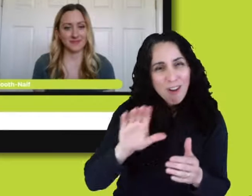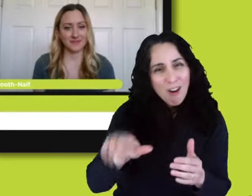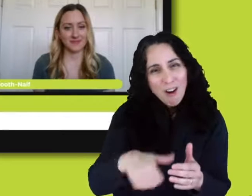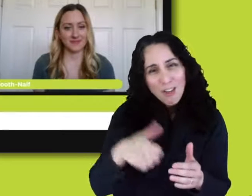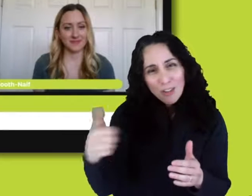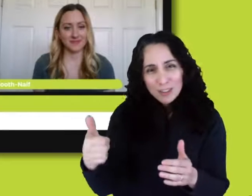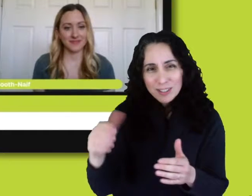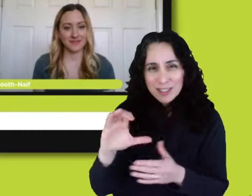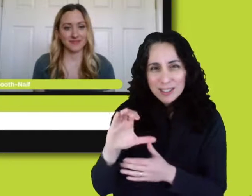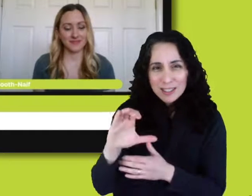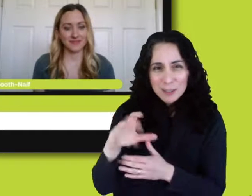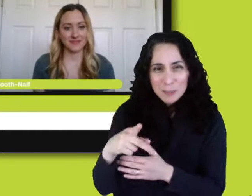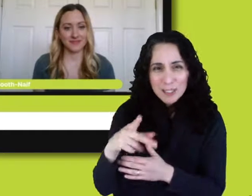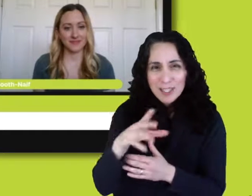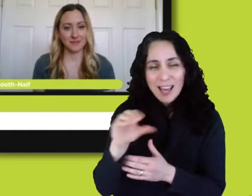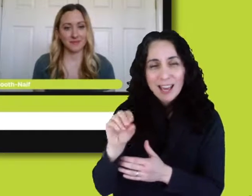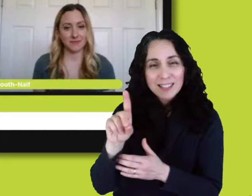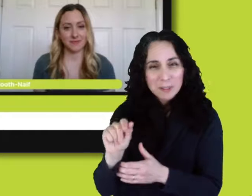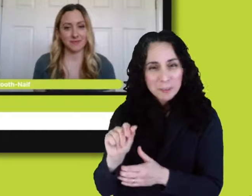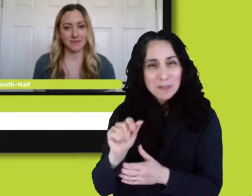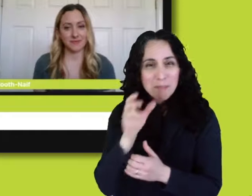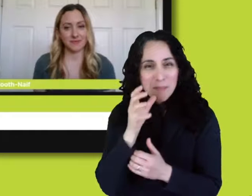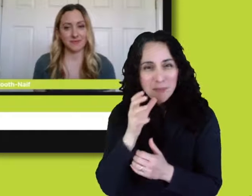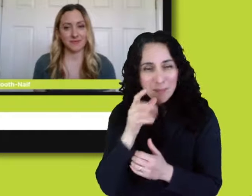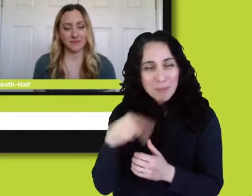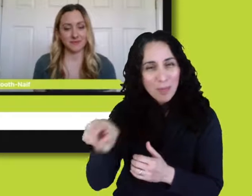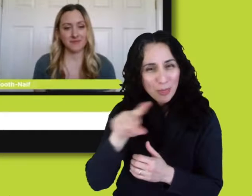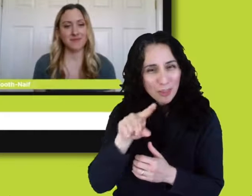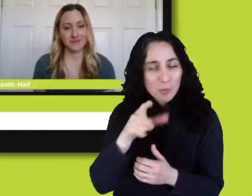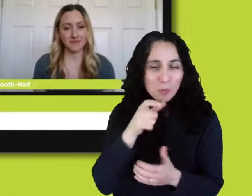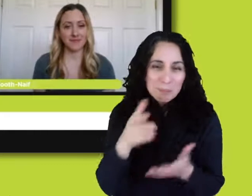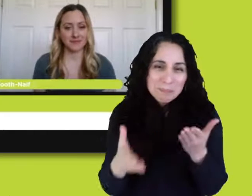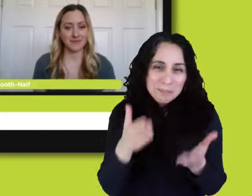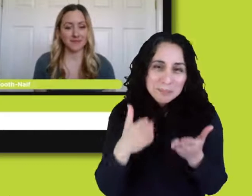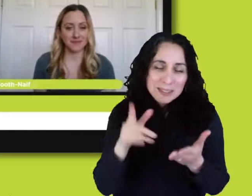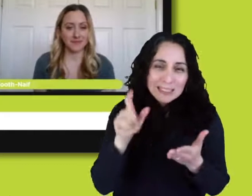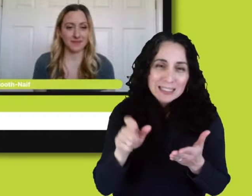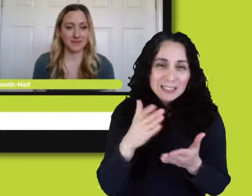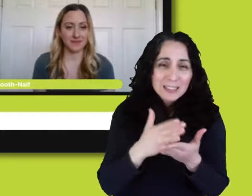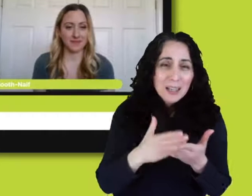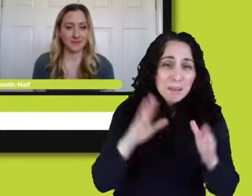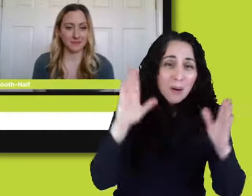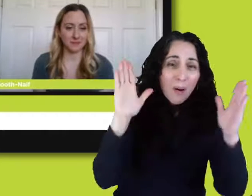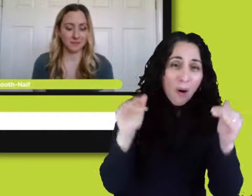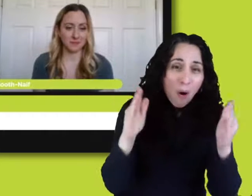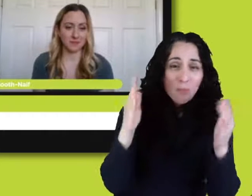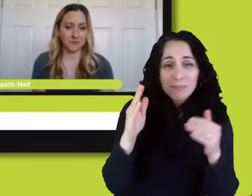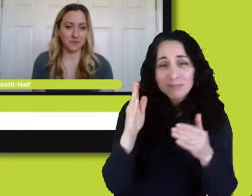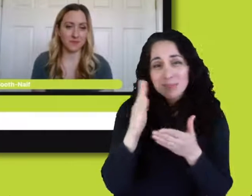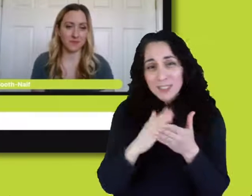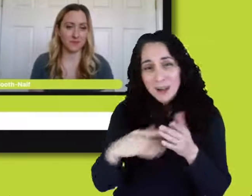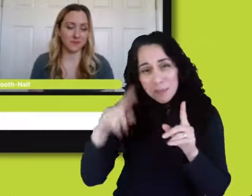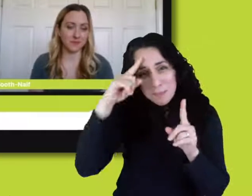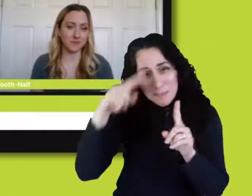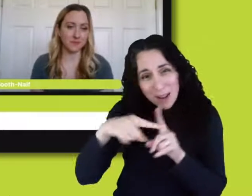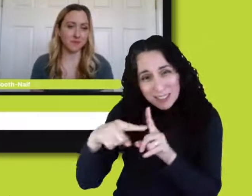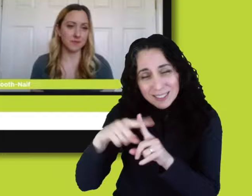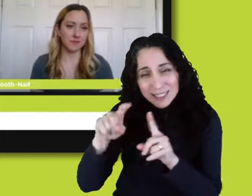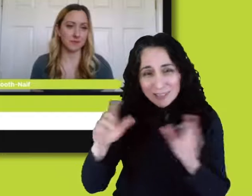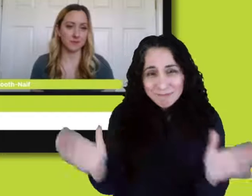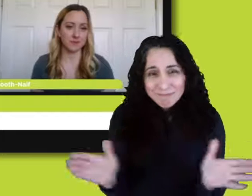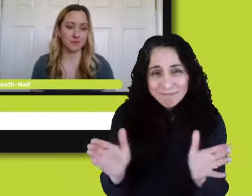and all the other CP and disability moms out there who might need some hope and